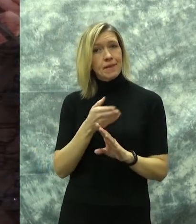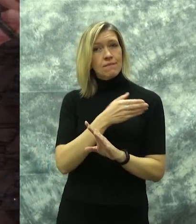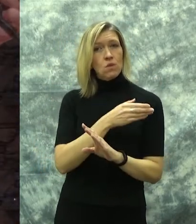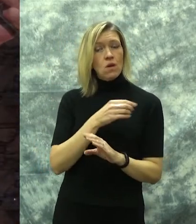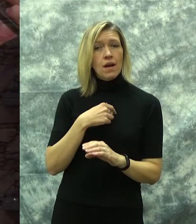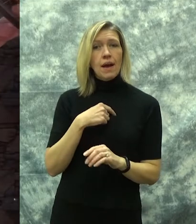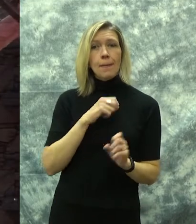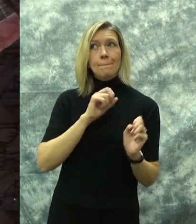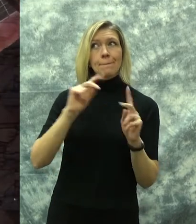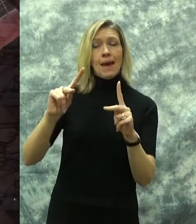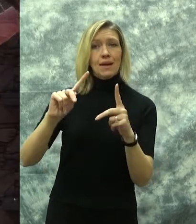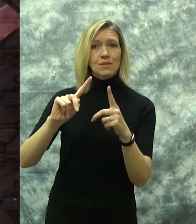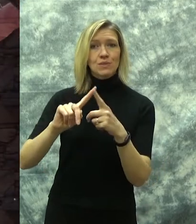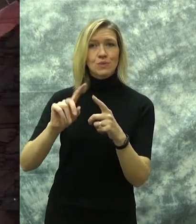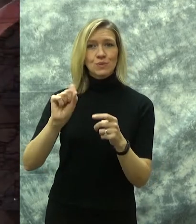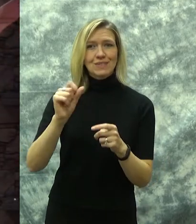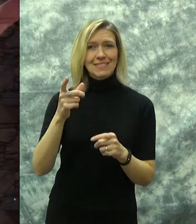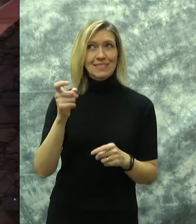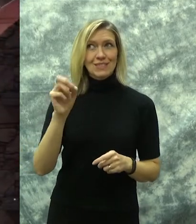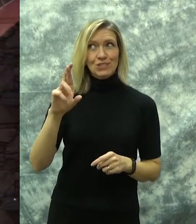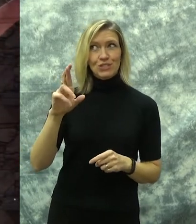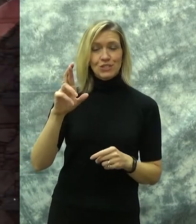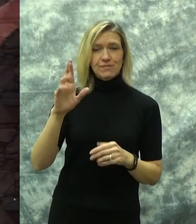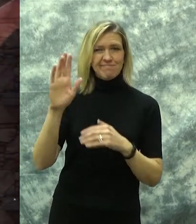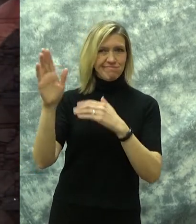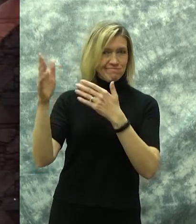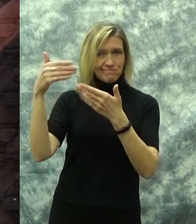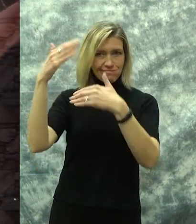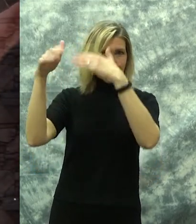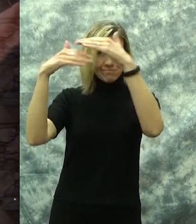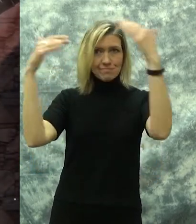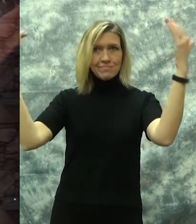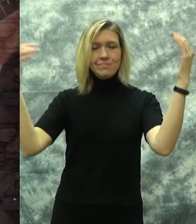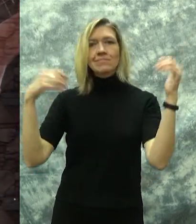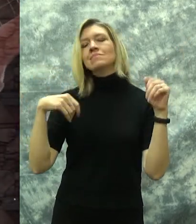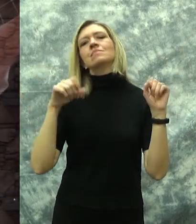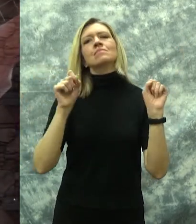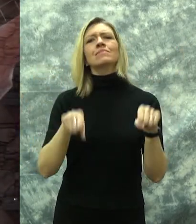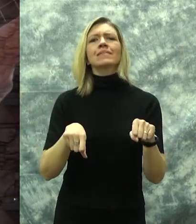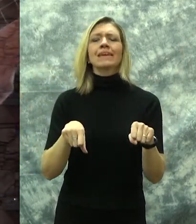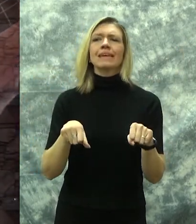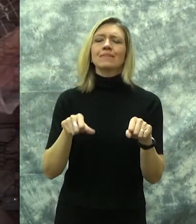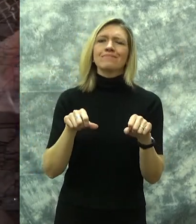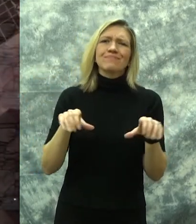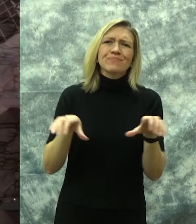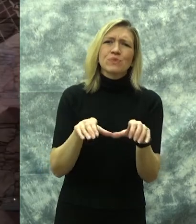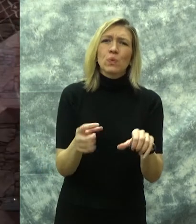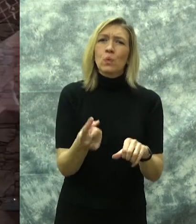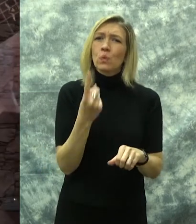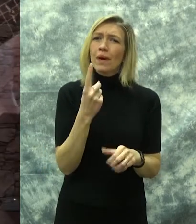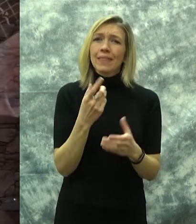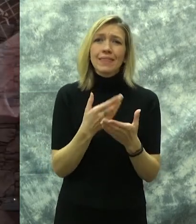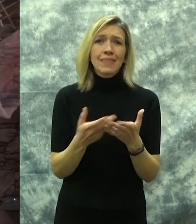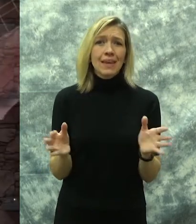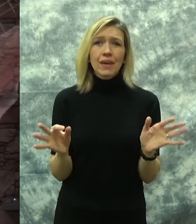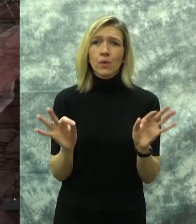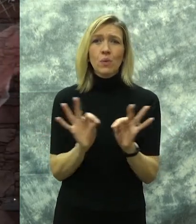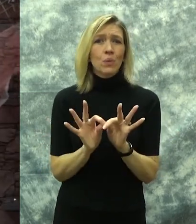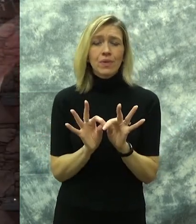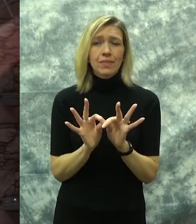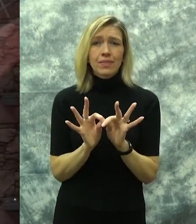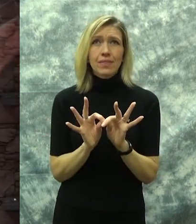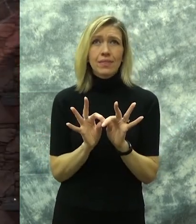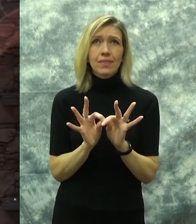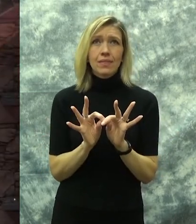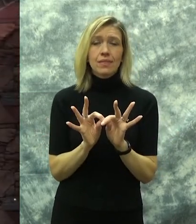sender, I can do one thing worthwhile. So I'm gonna